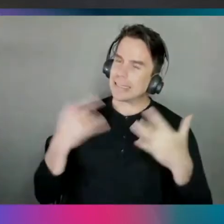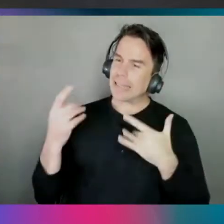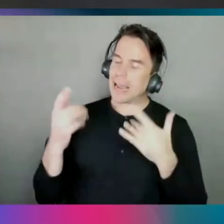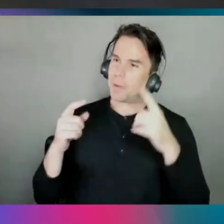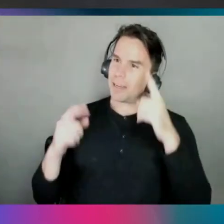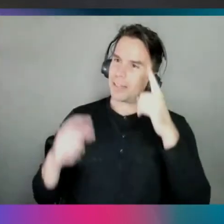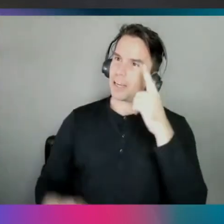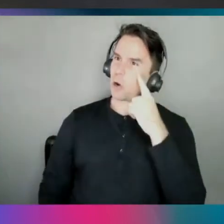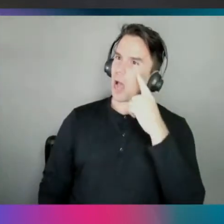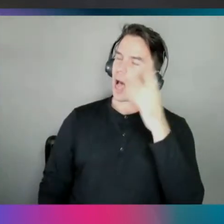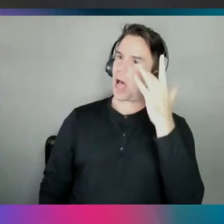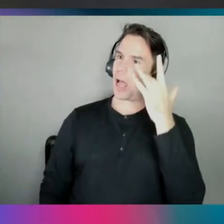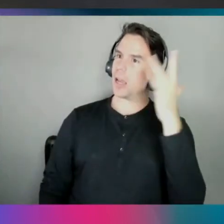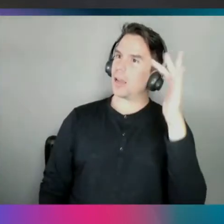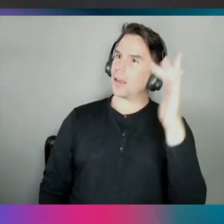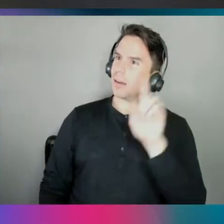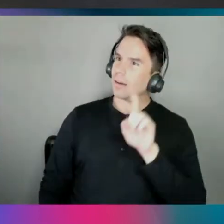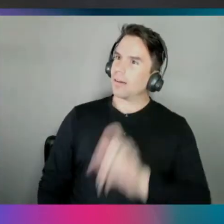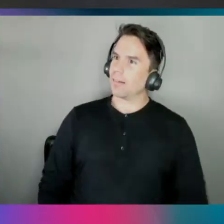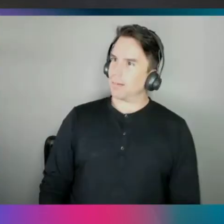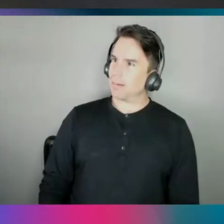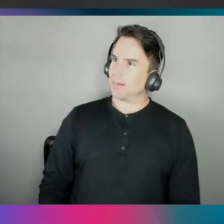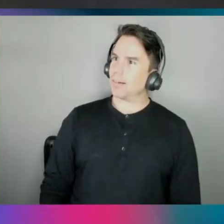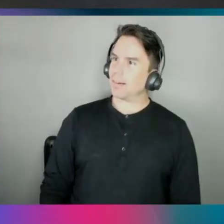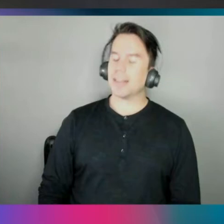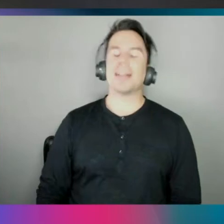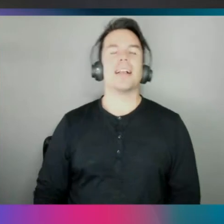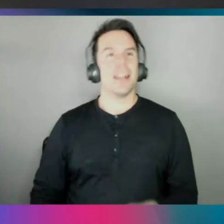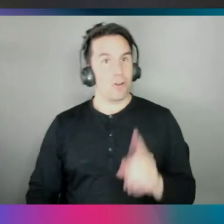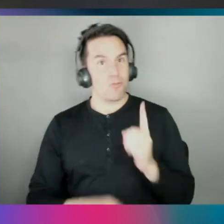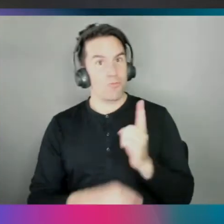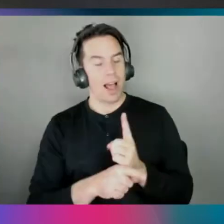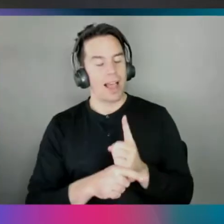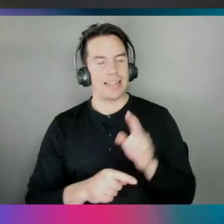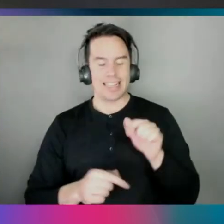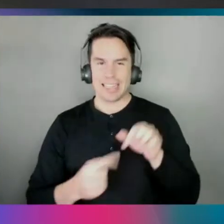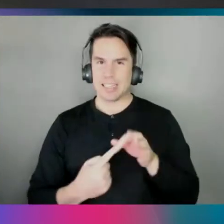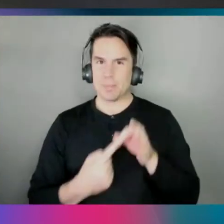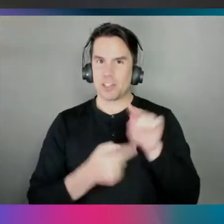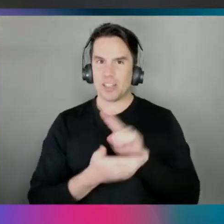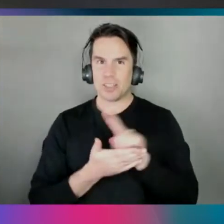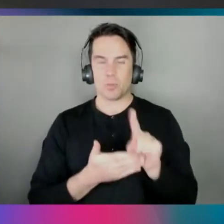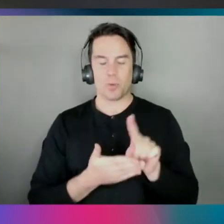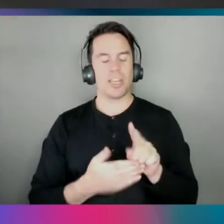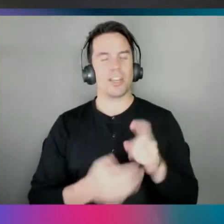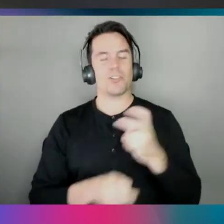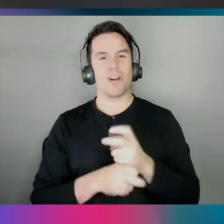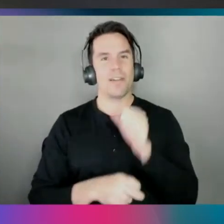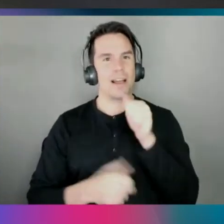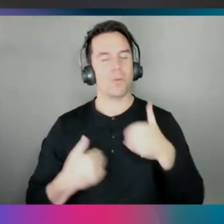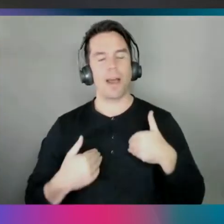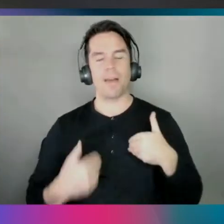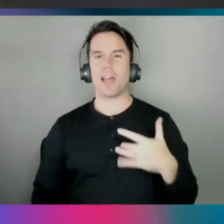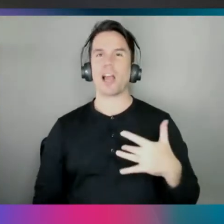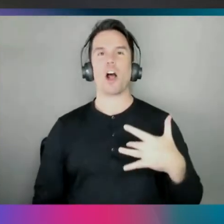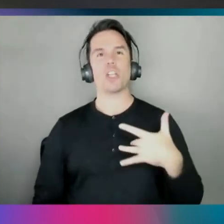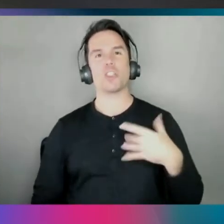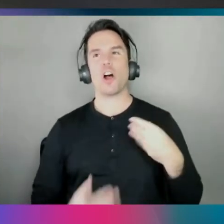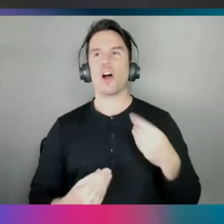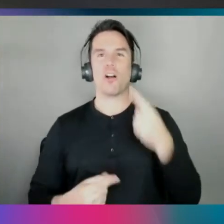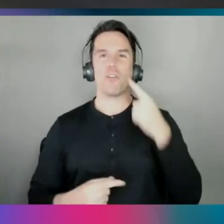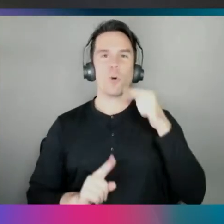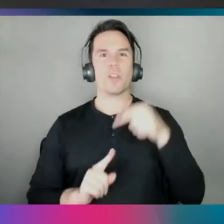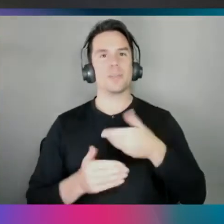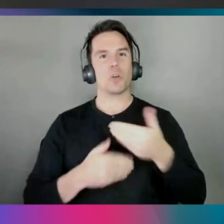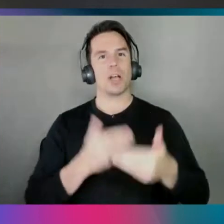to get, especially here this week. It's hard not to have a really soft spot for this whole process. But going to go through with train. So you can see how coming out